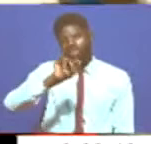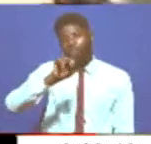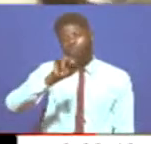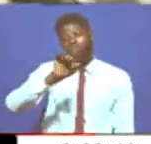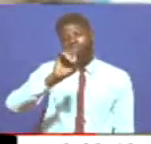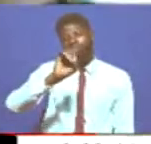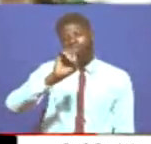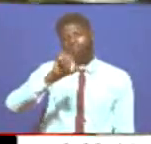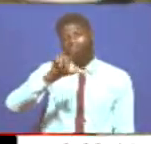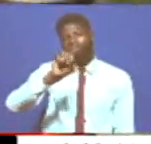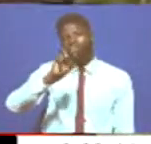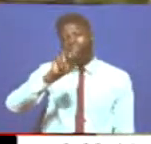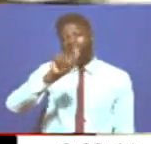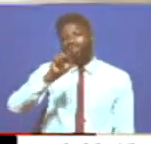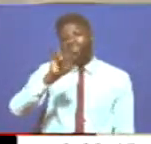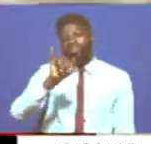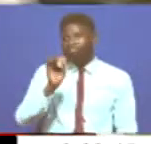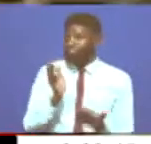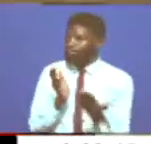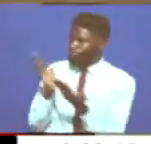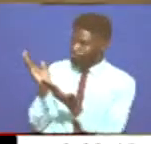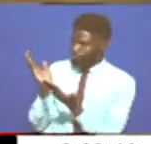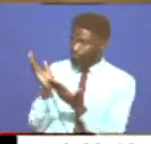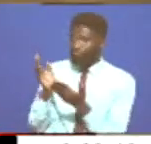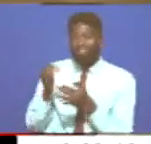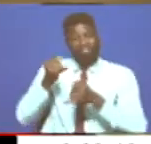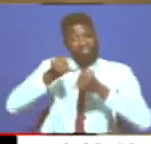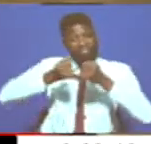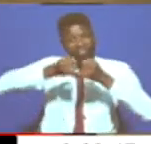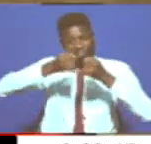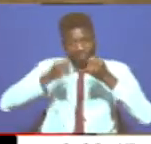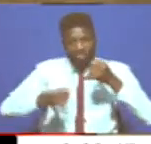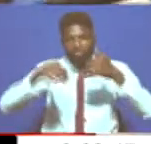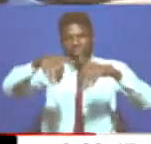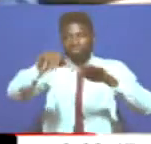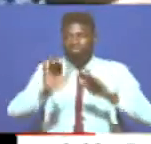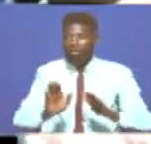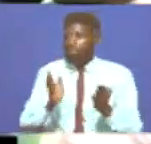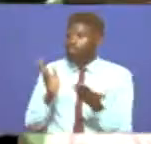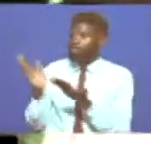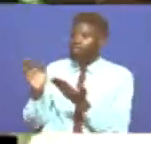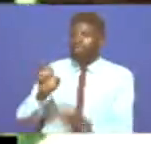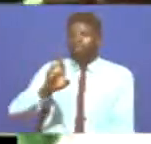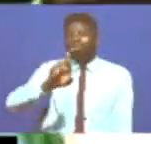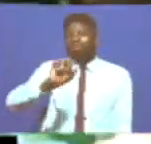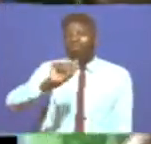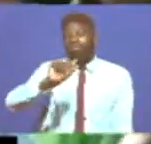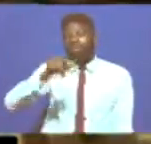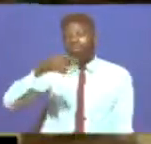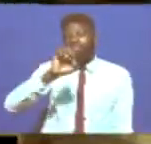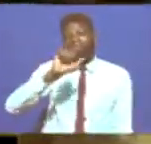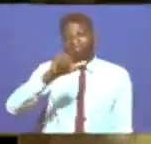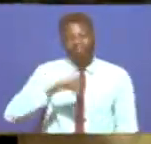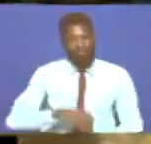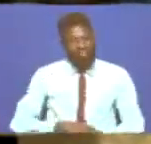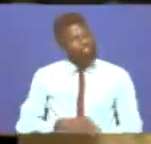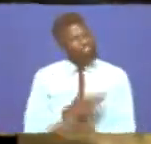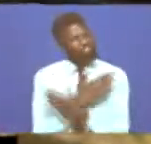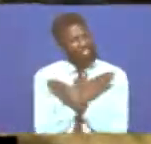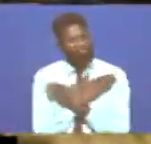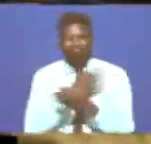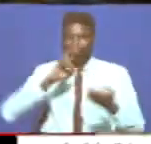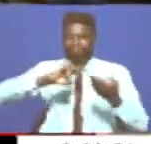The final rite of passage from Mzee Raphael Icheshi Musebe. Friends and relatives of the deceased are here.